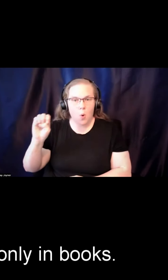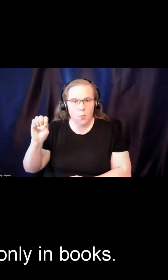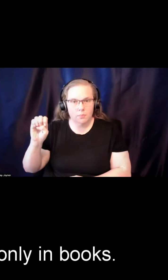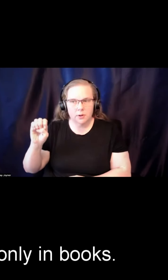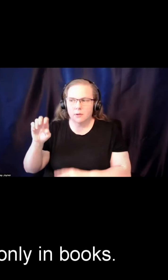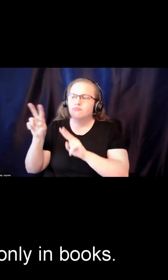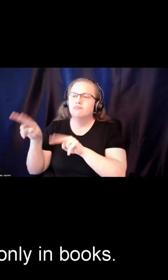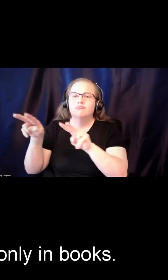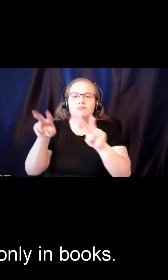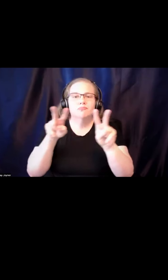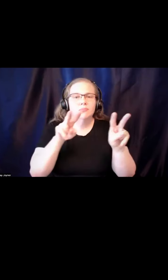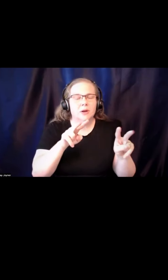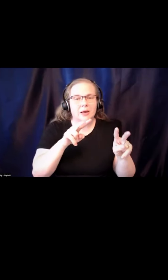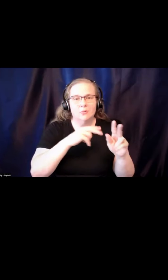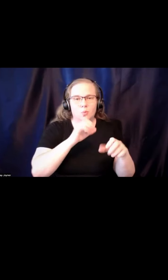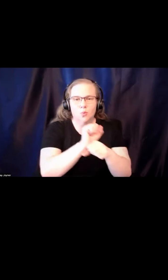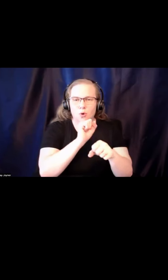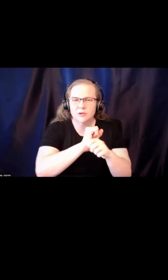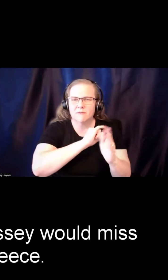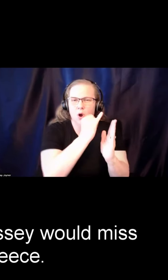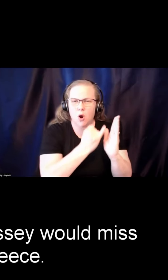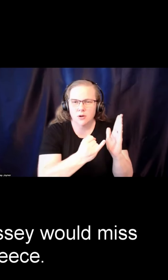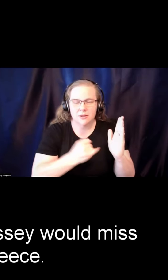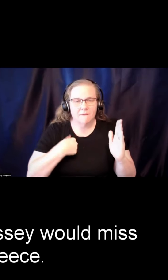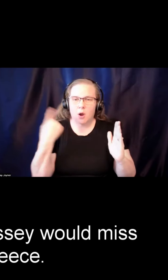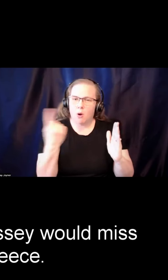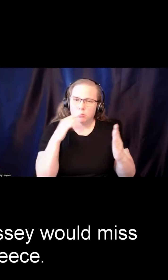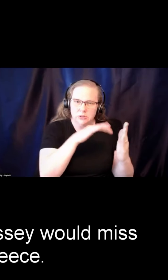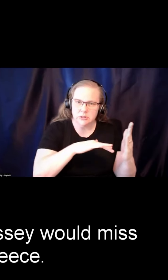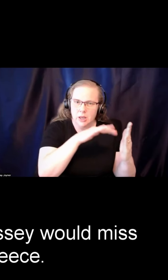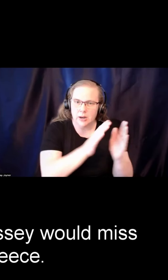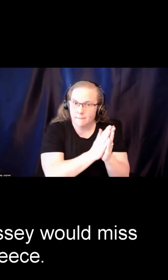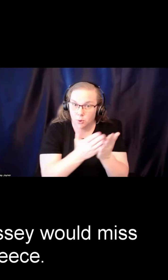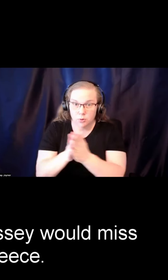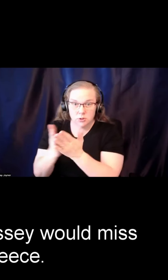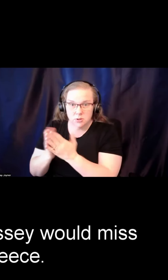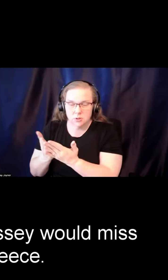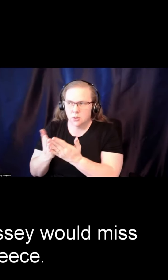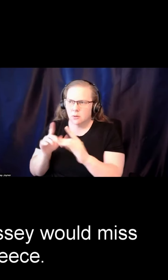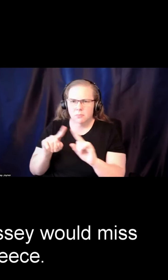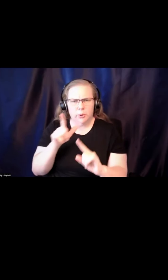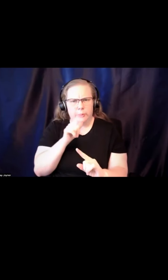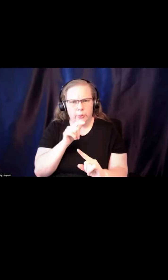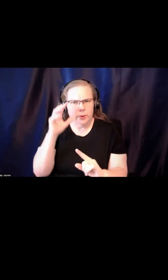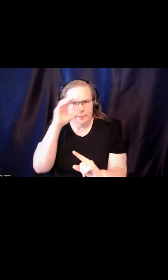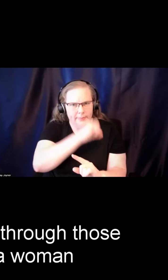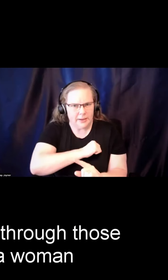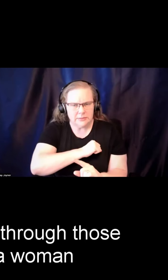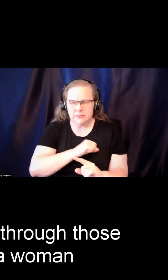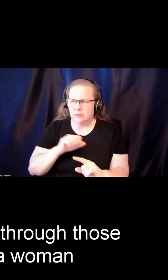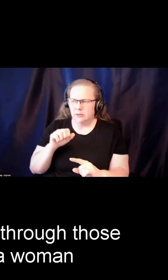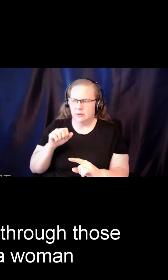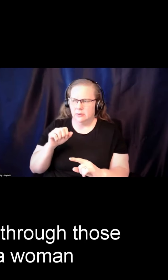that I had studied only in books. Who, on such an odyssey, would miss Italy or Greece?